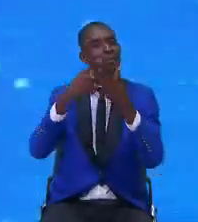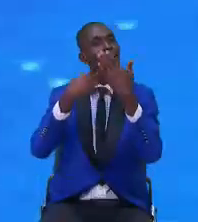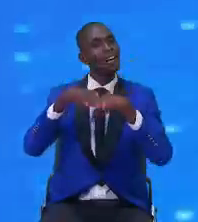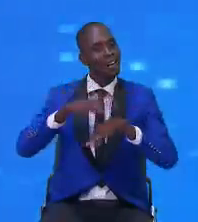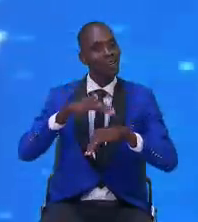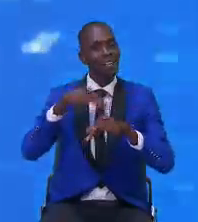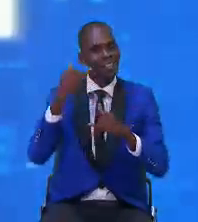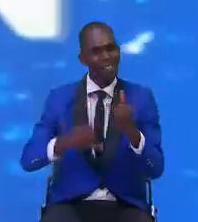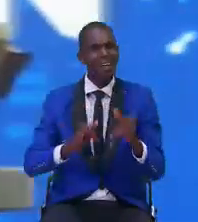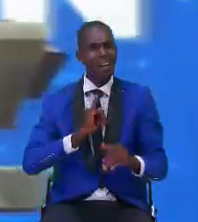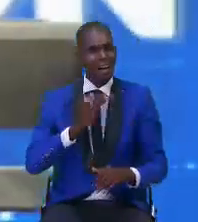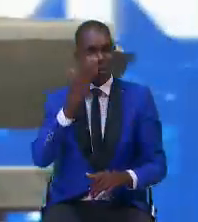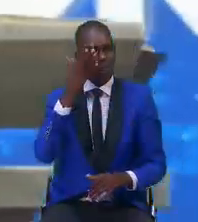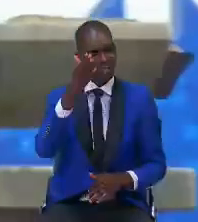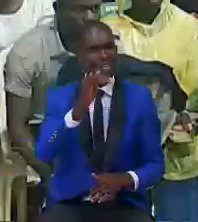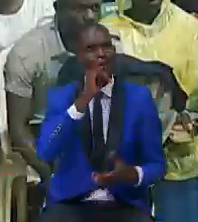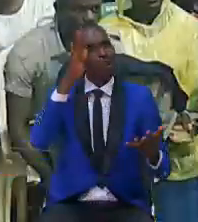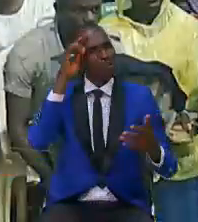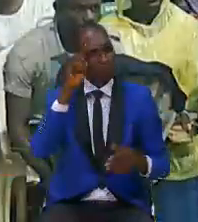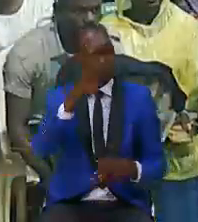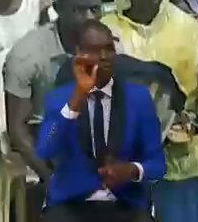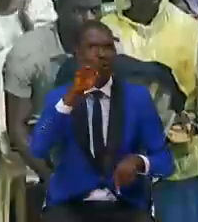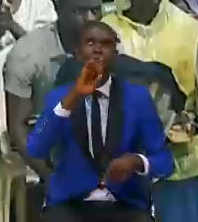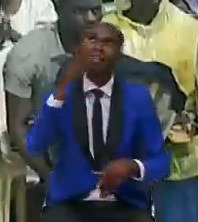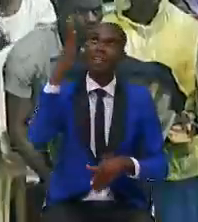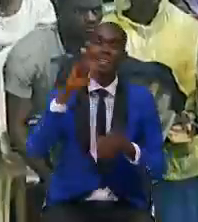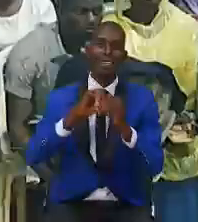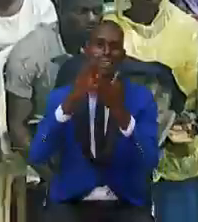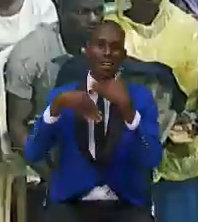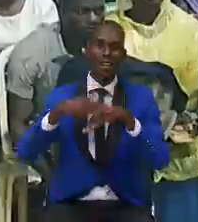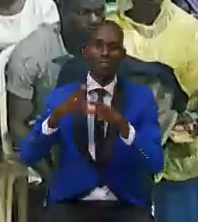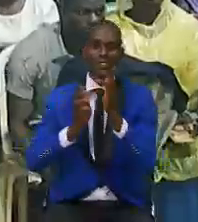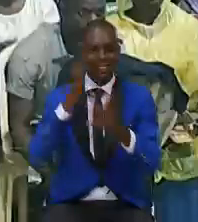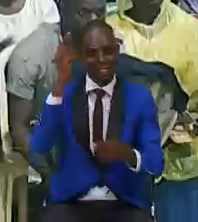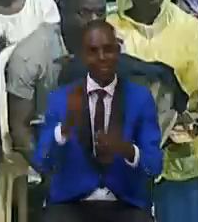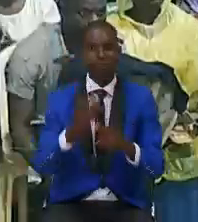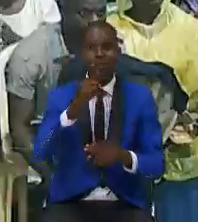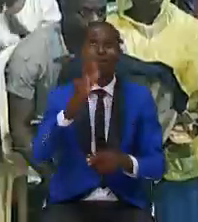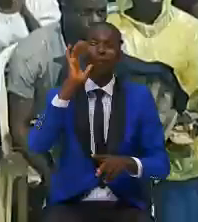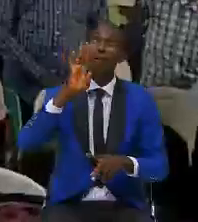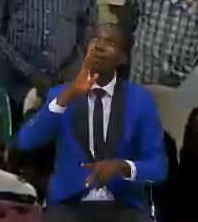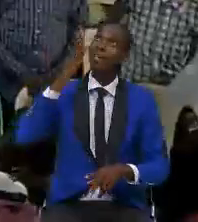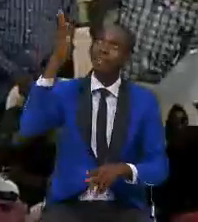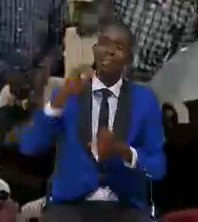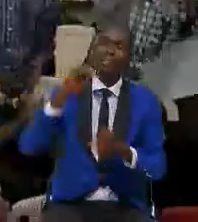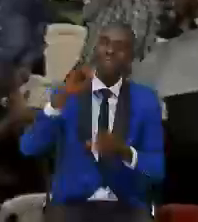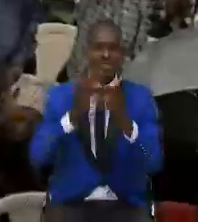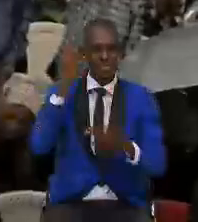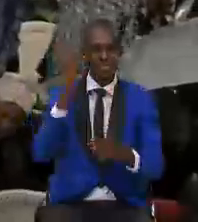There is hope for you. You will get to heaven. I said there is hope for you. You will get to heaven.